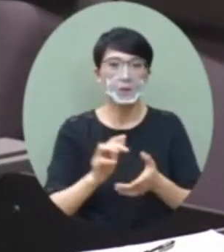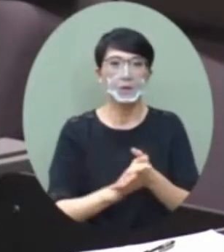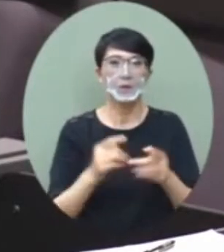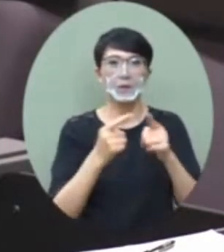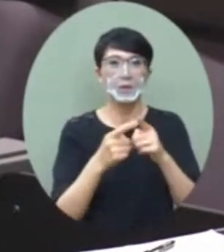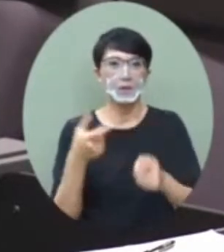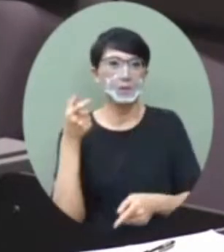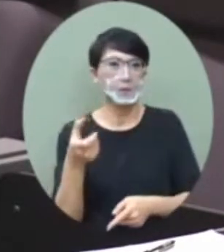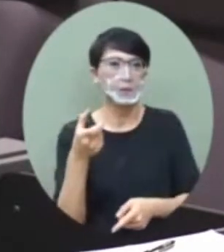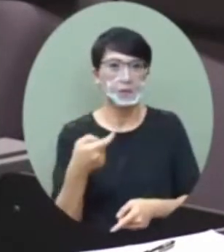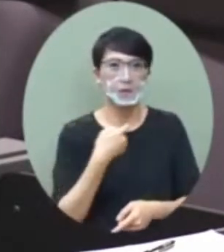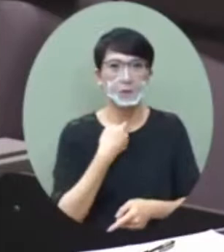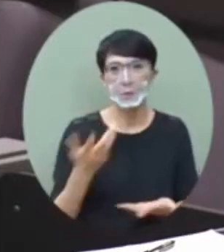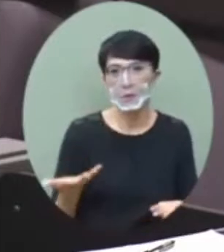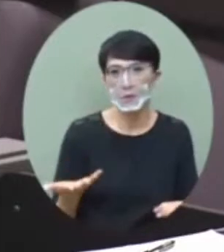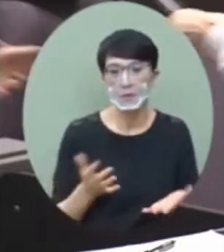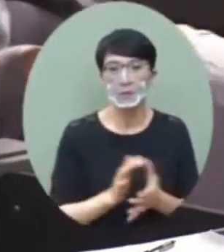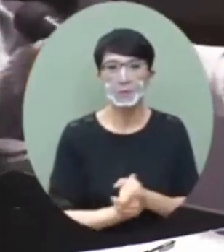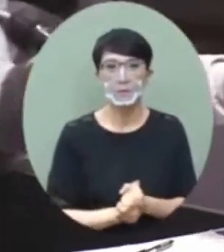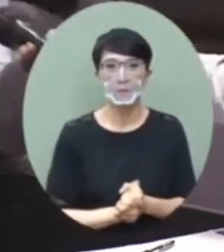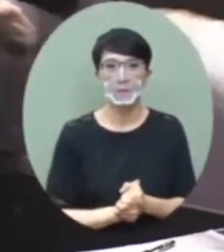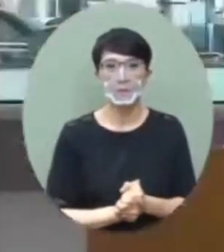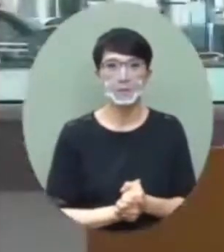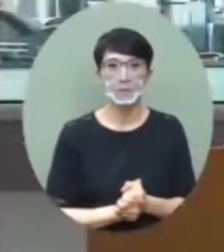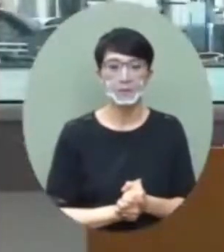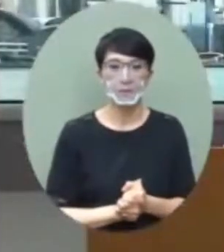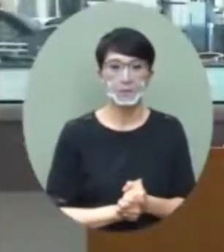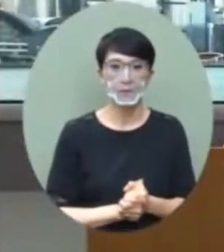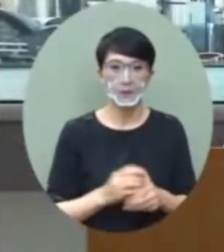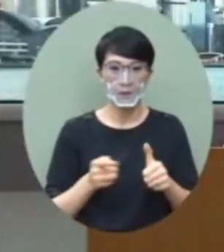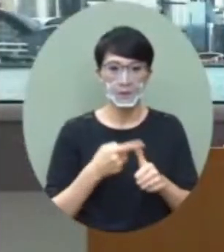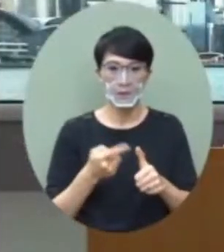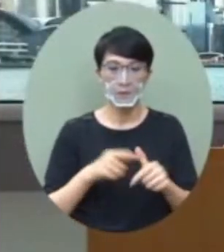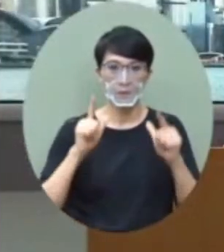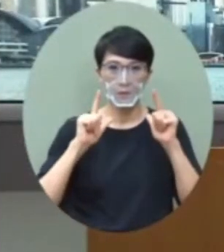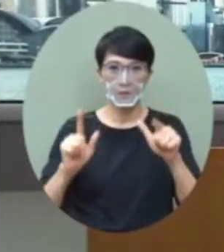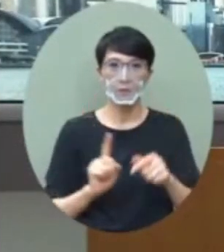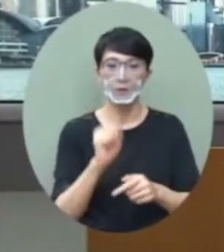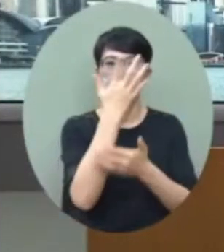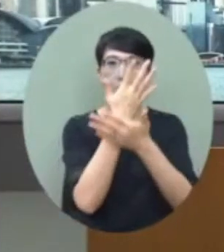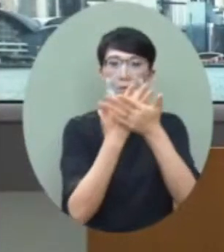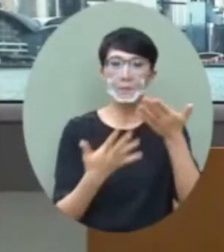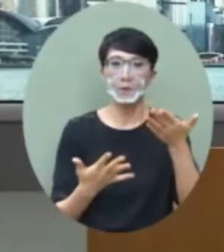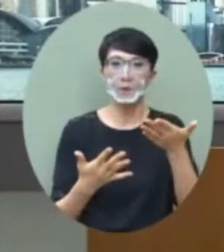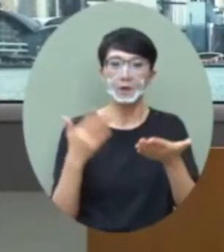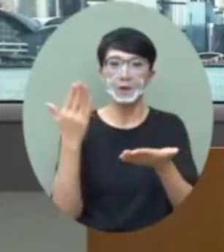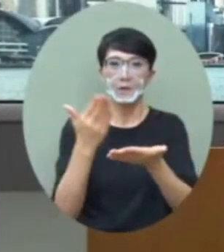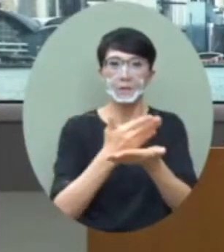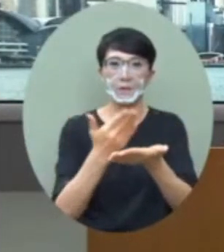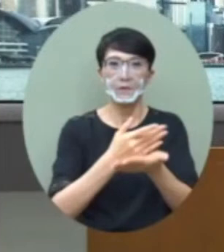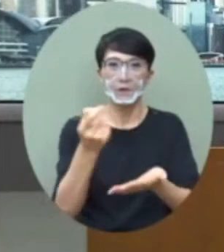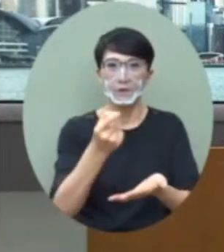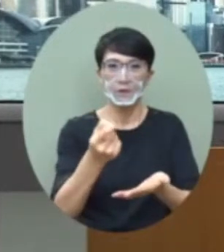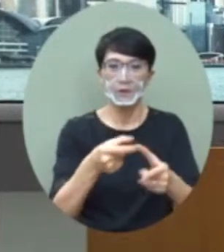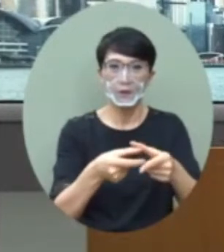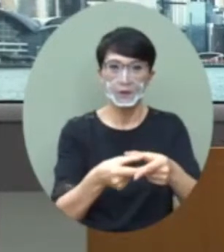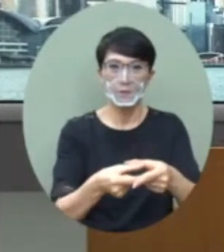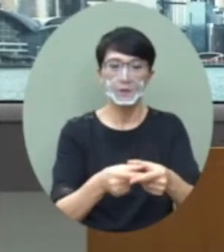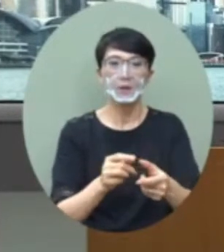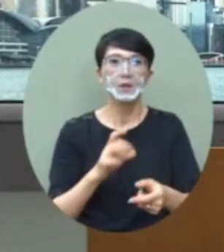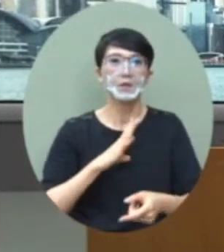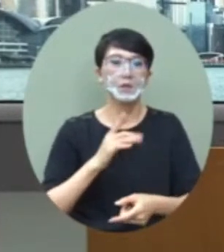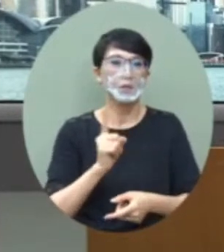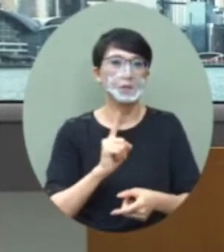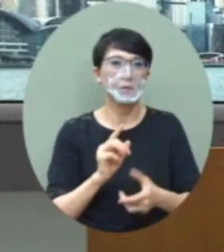From the 26th of February to 5th of March, there were 180,000 successful applications